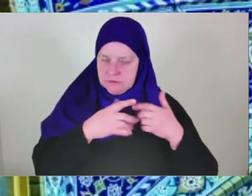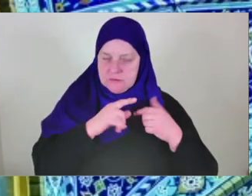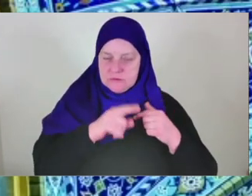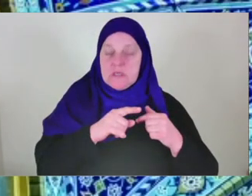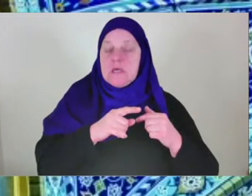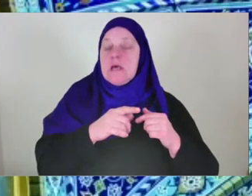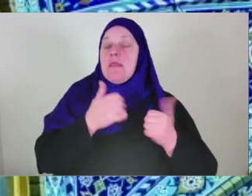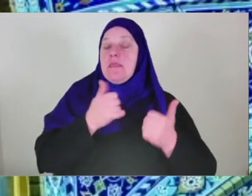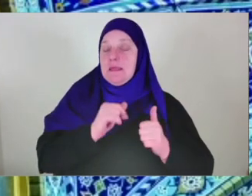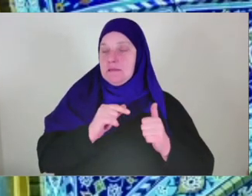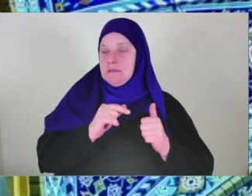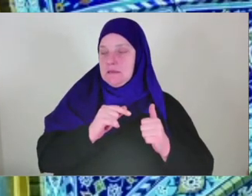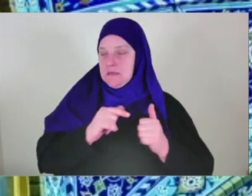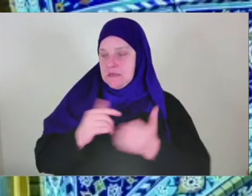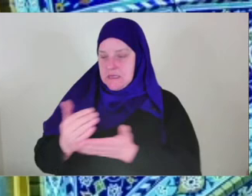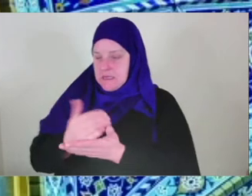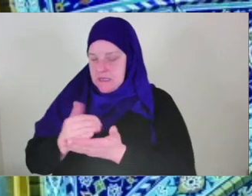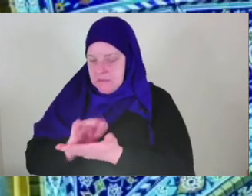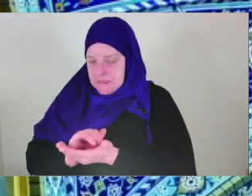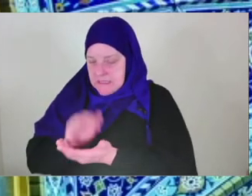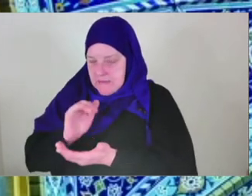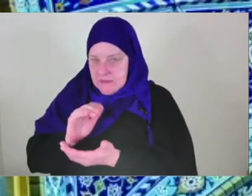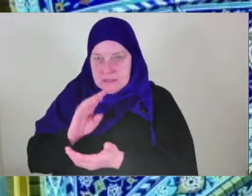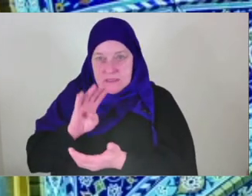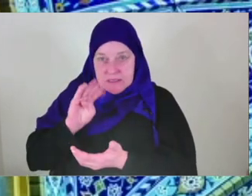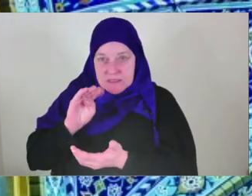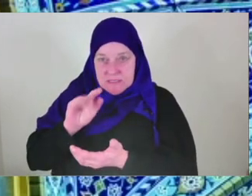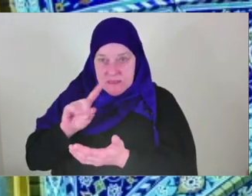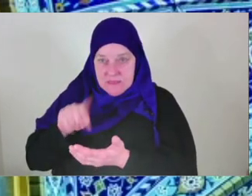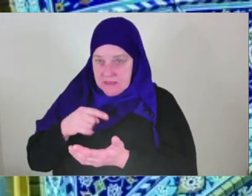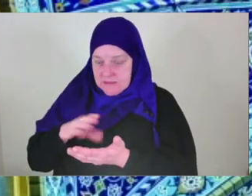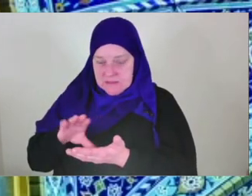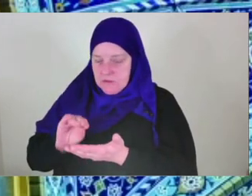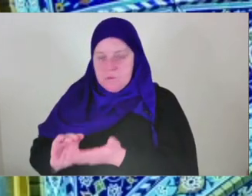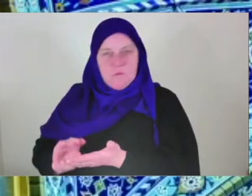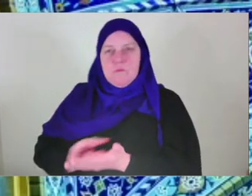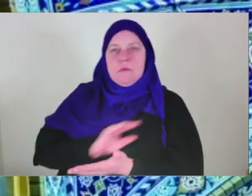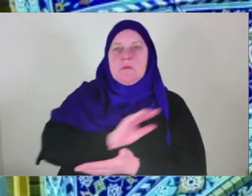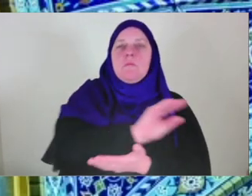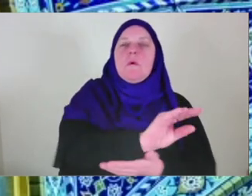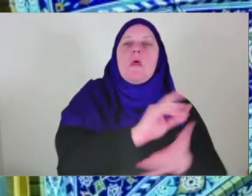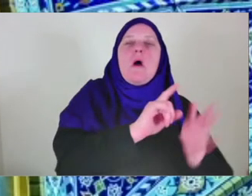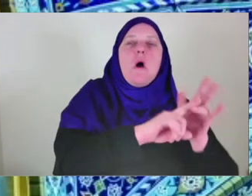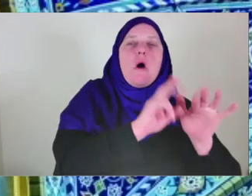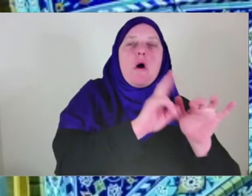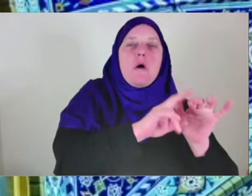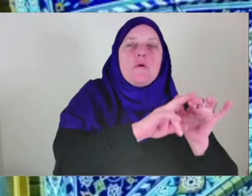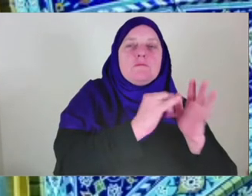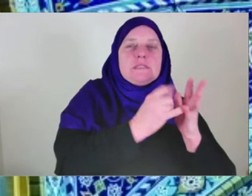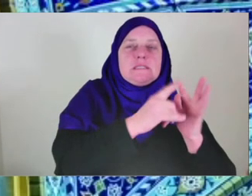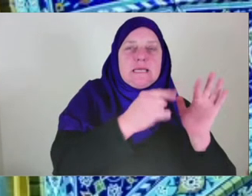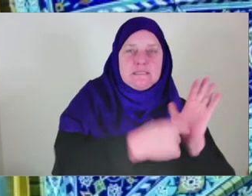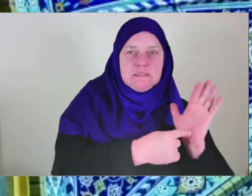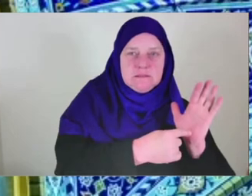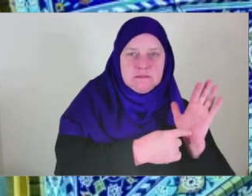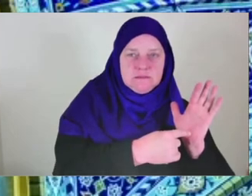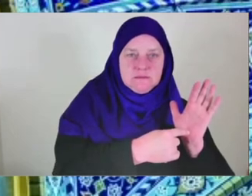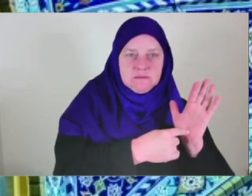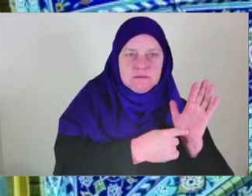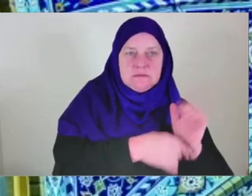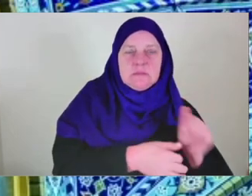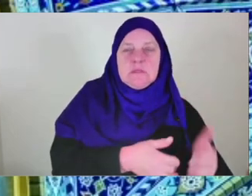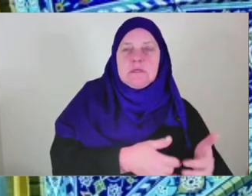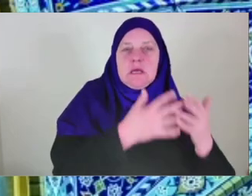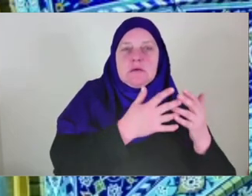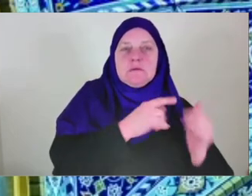money that you have to pay. And at the same time, there is no Khums on it. However, at the end of your mortgage, when your mortgage has been